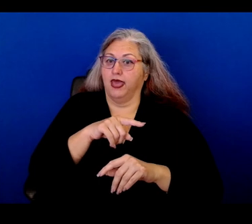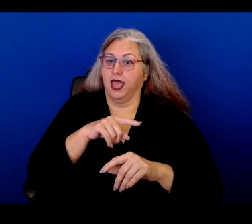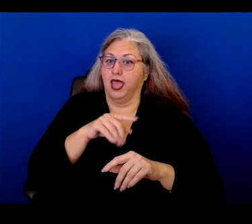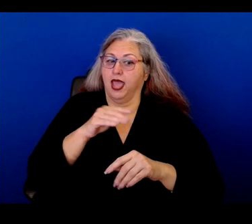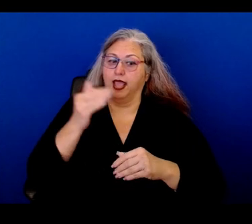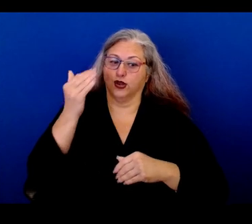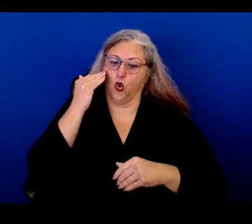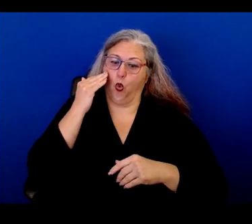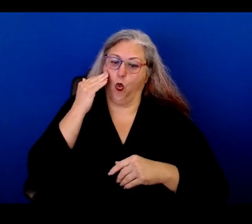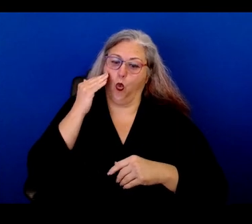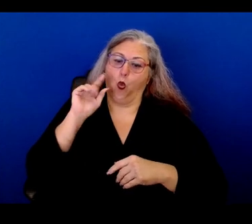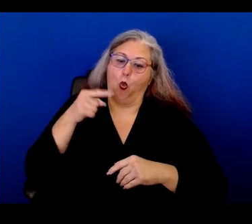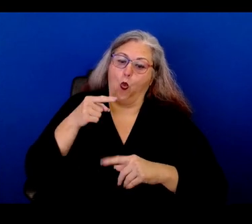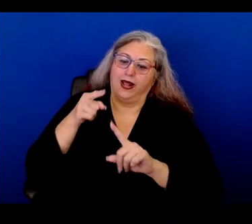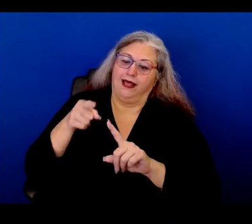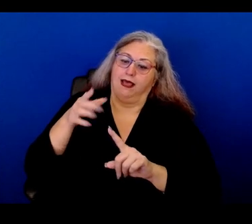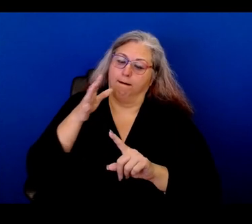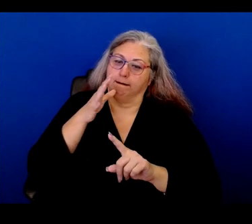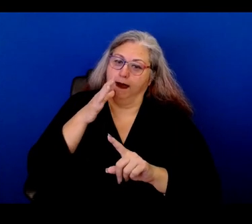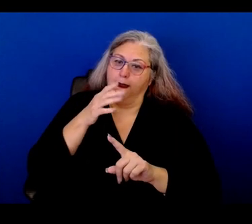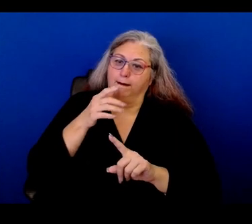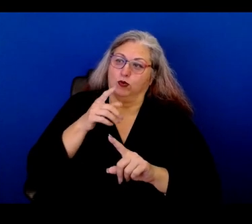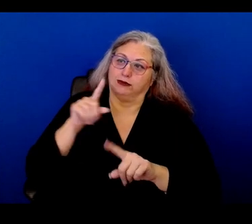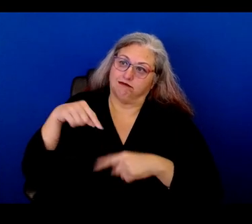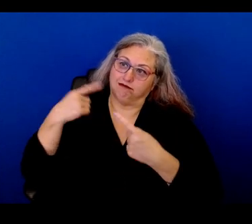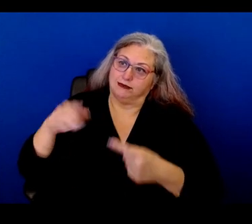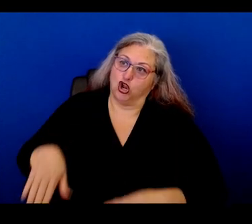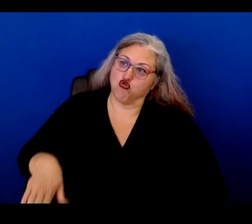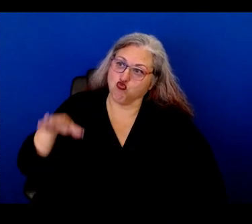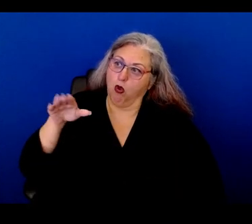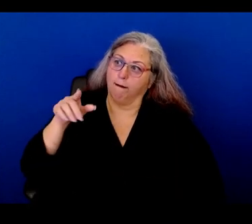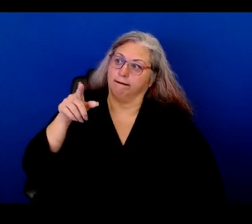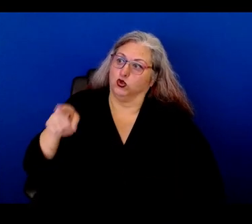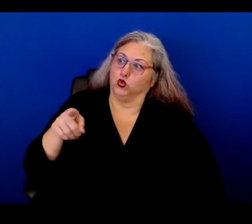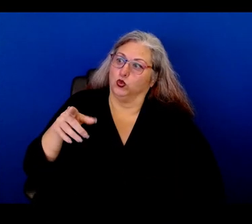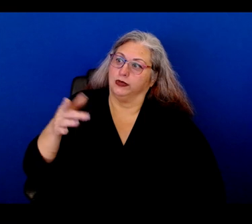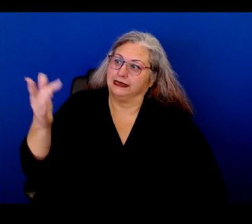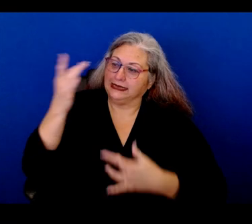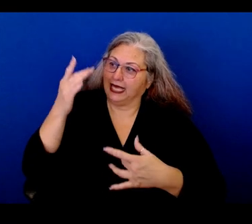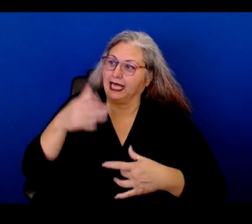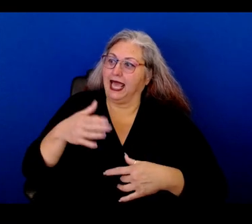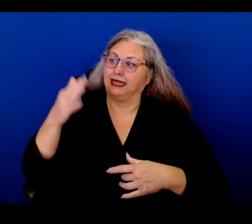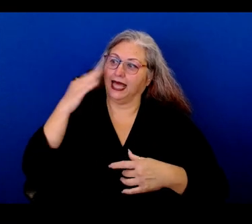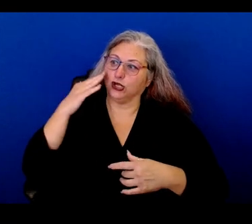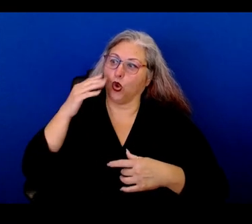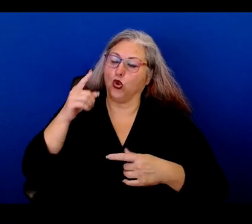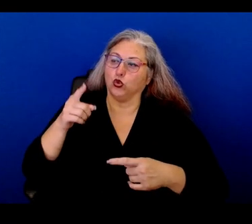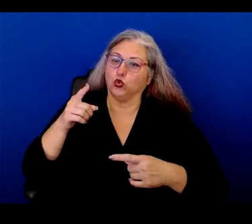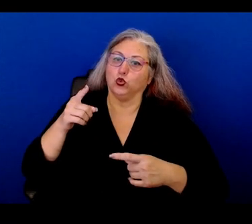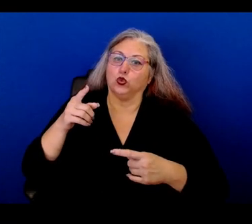only known a mother who was sick. Like they grew up with this looming illness. So when you